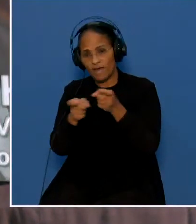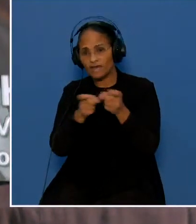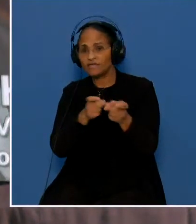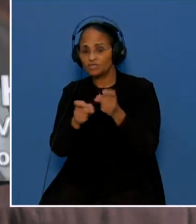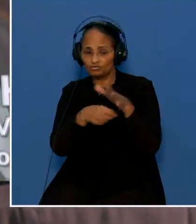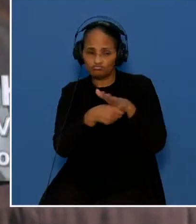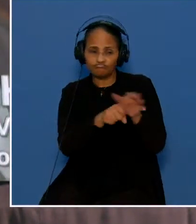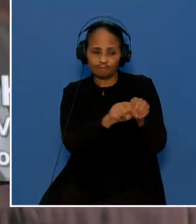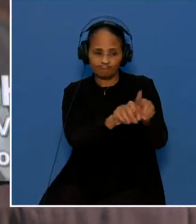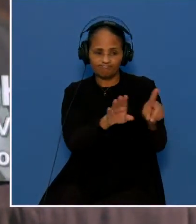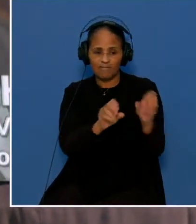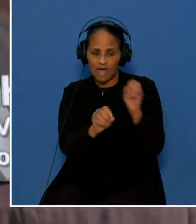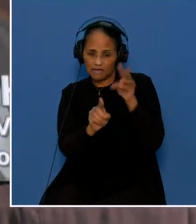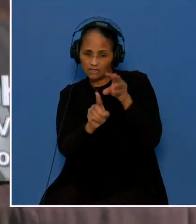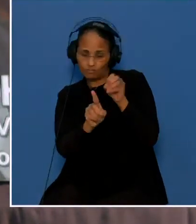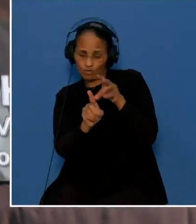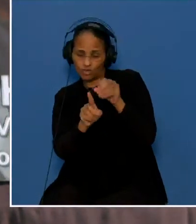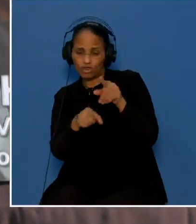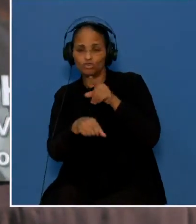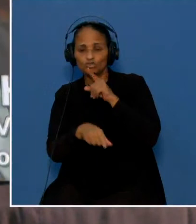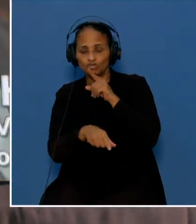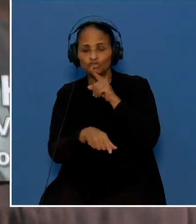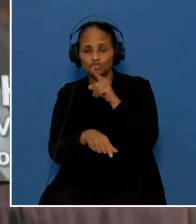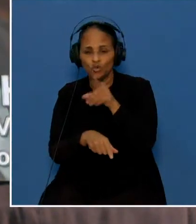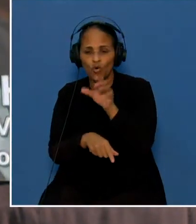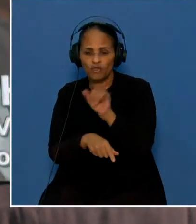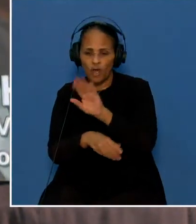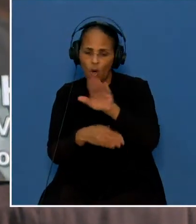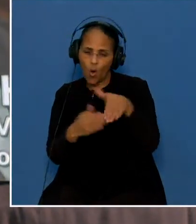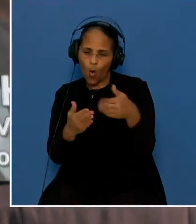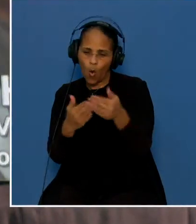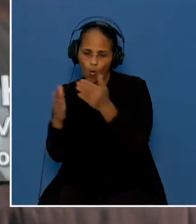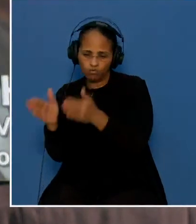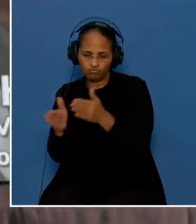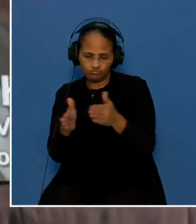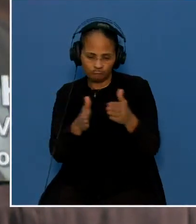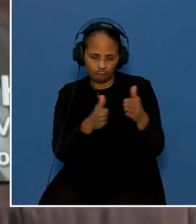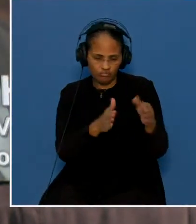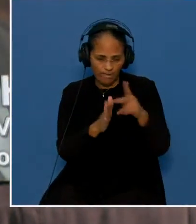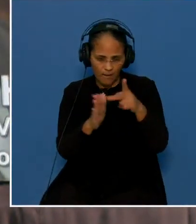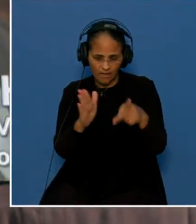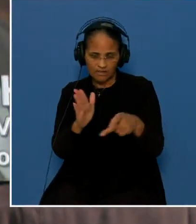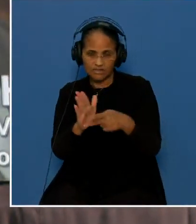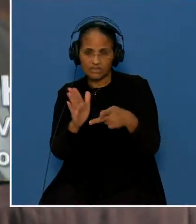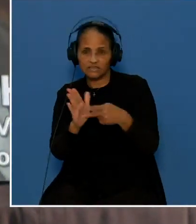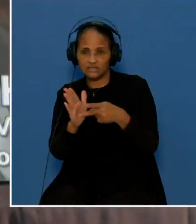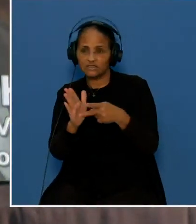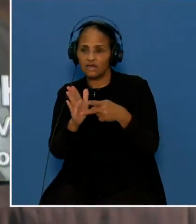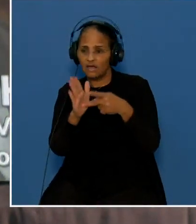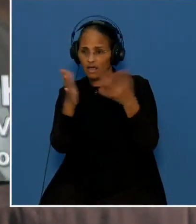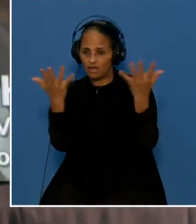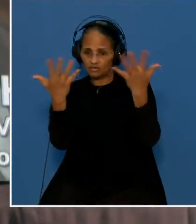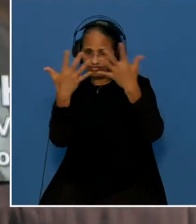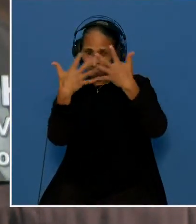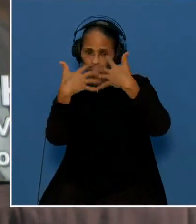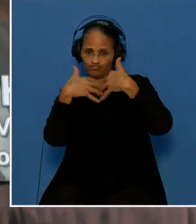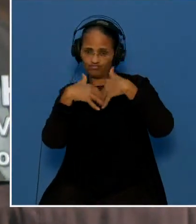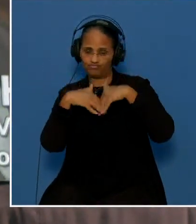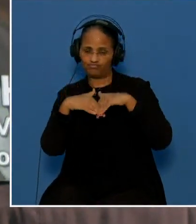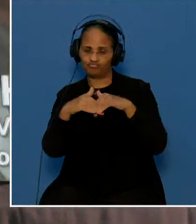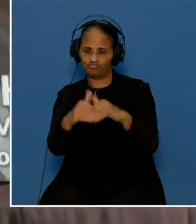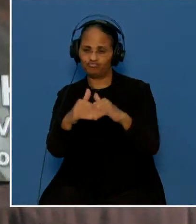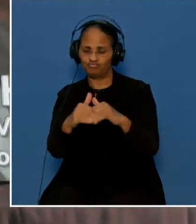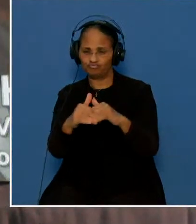COVID-19 exposure risk and to ensure that all their procedures and policies are in line with the guidance provided by the Ministry of